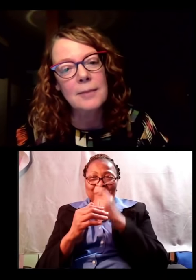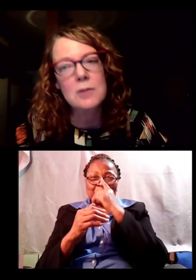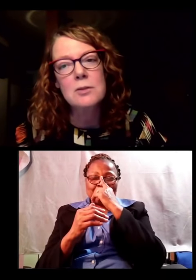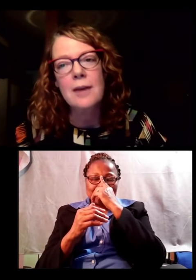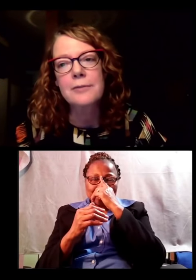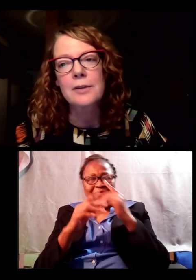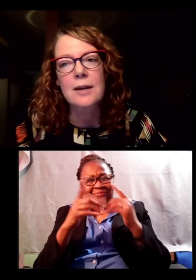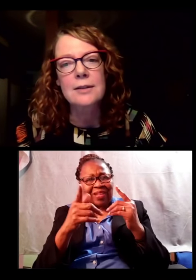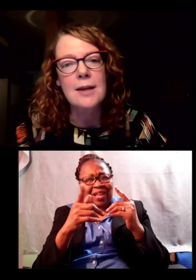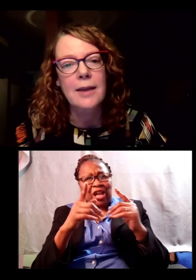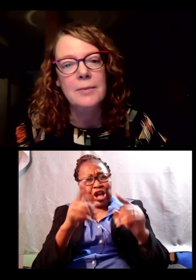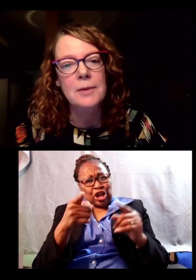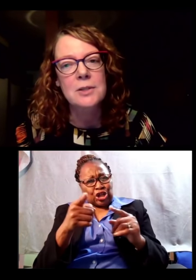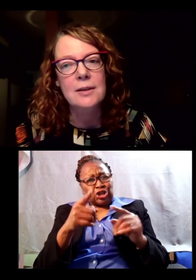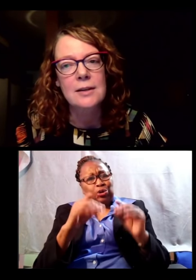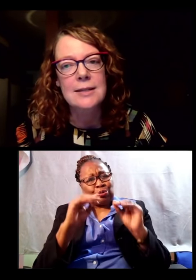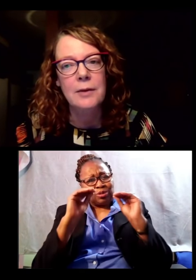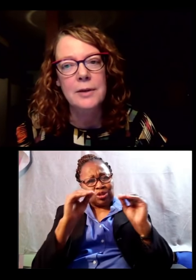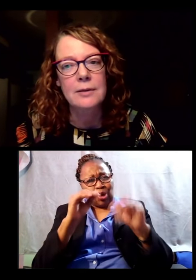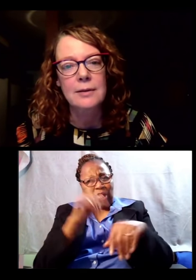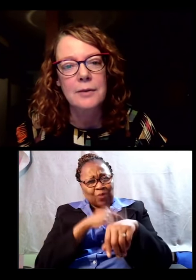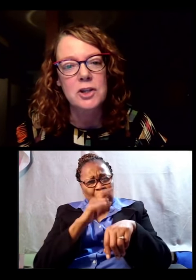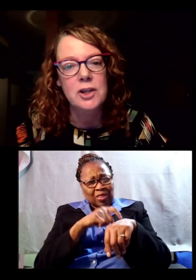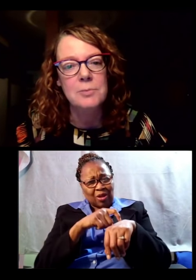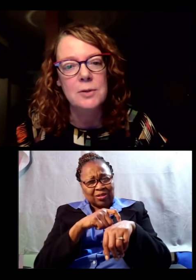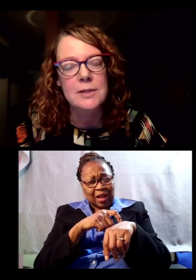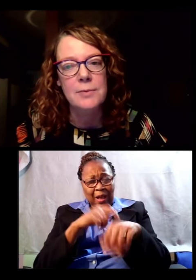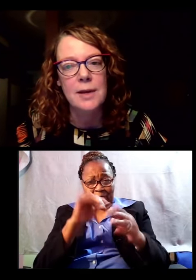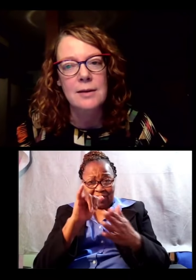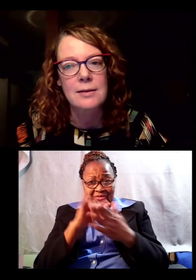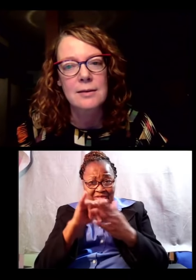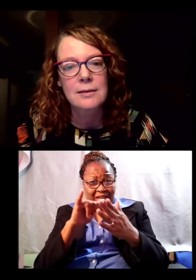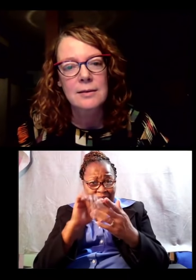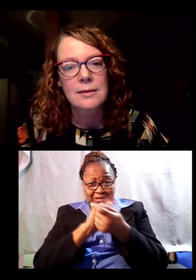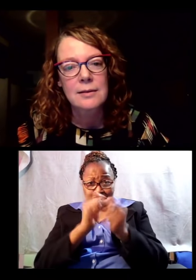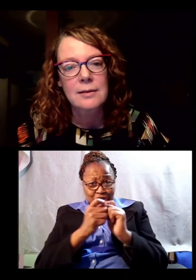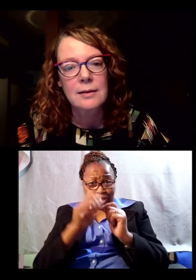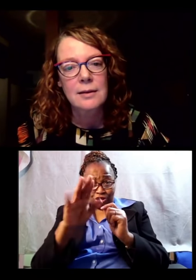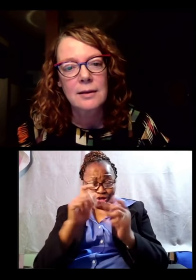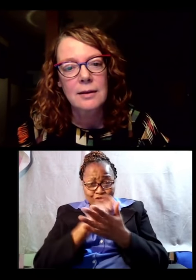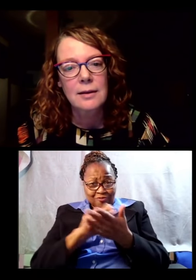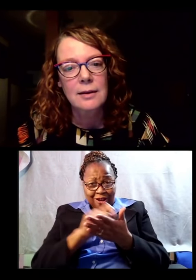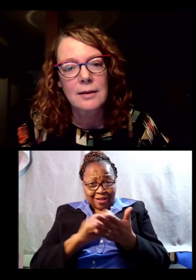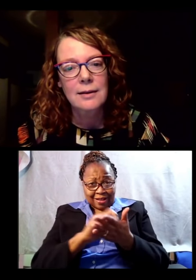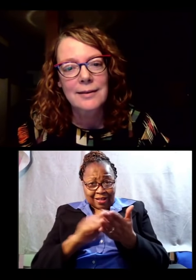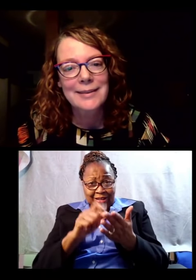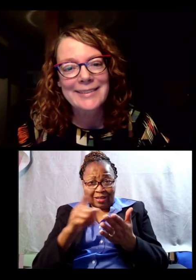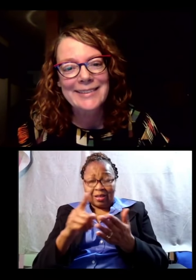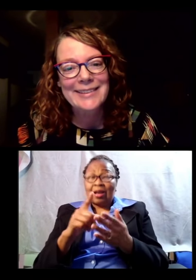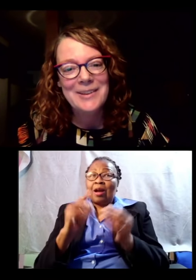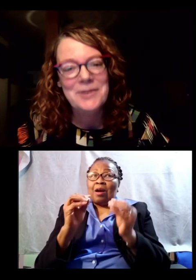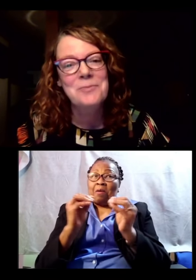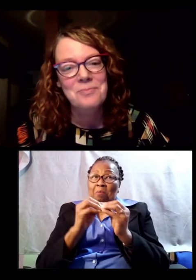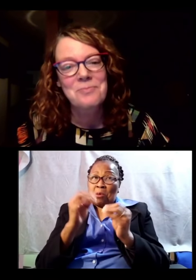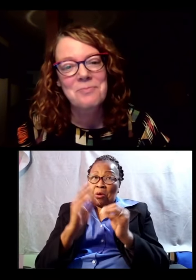writing? I mean, you taught for a long time. I'm just curious how it shaped you as a writer. Less long than you may think.